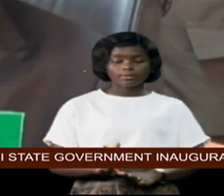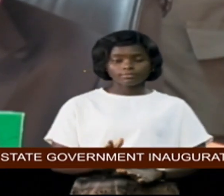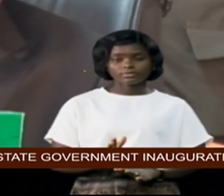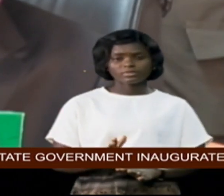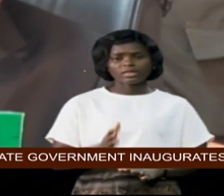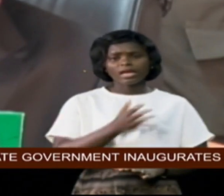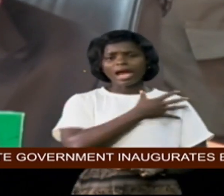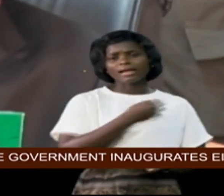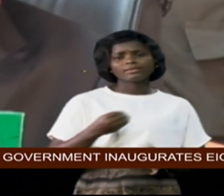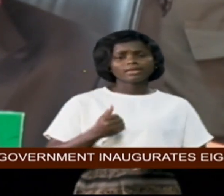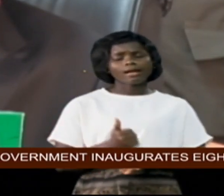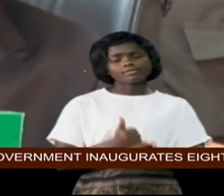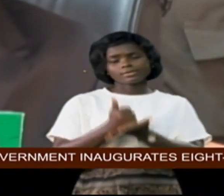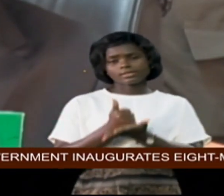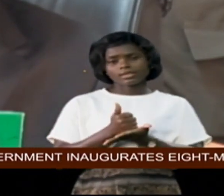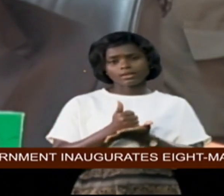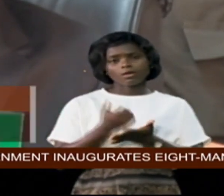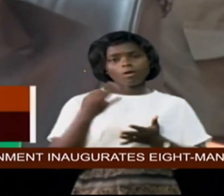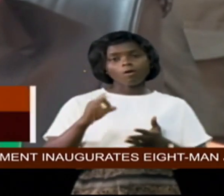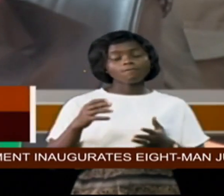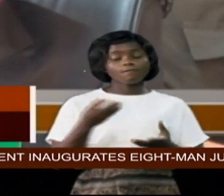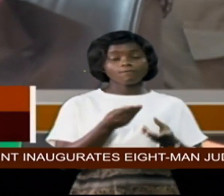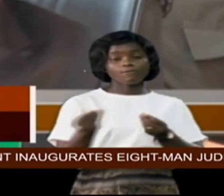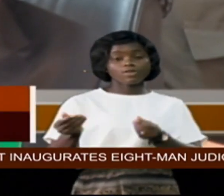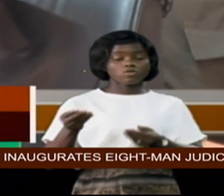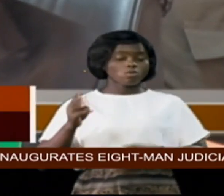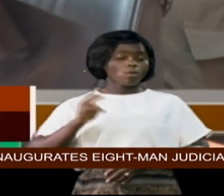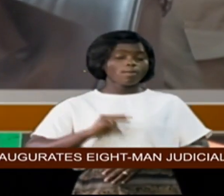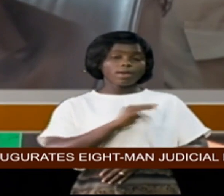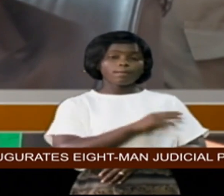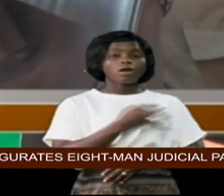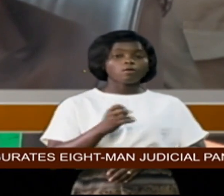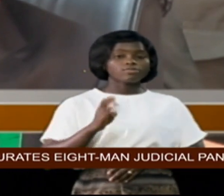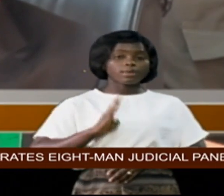and assistance of you members of the fourth realm,